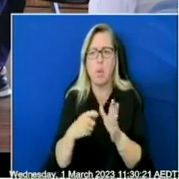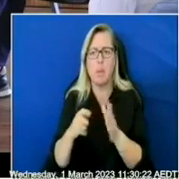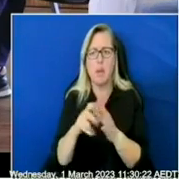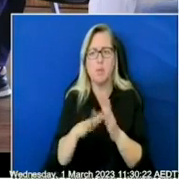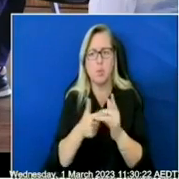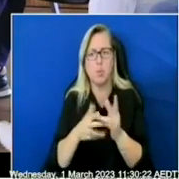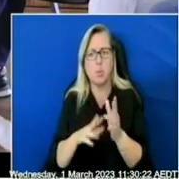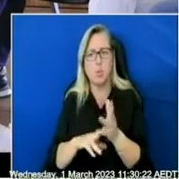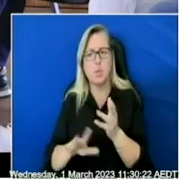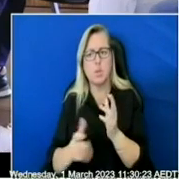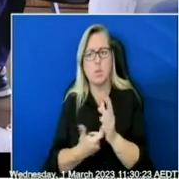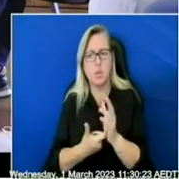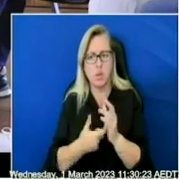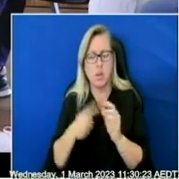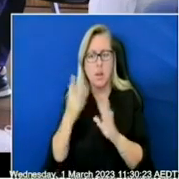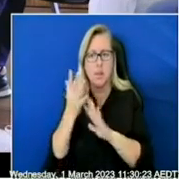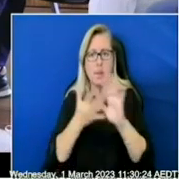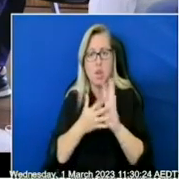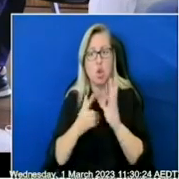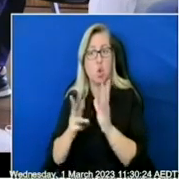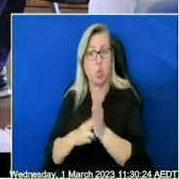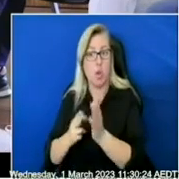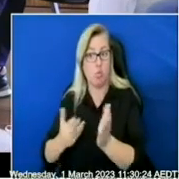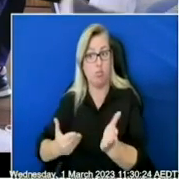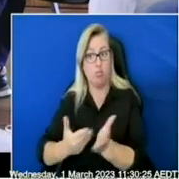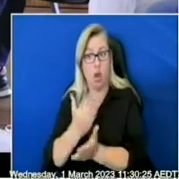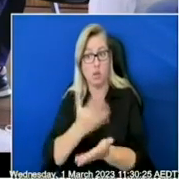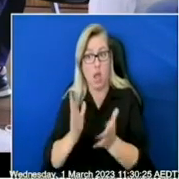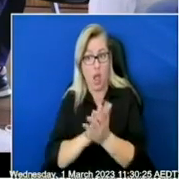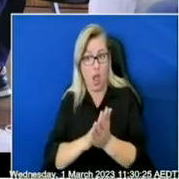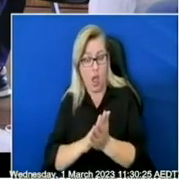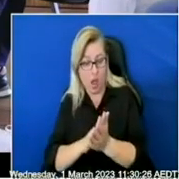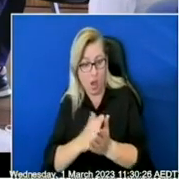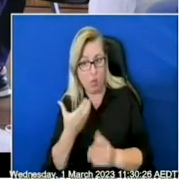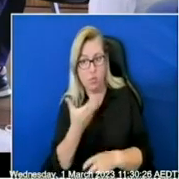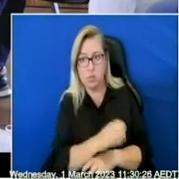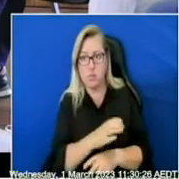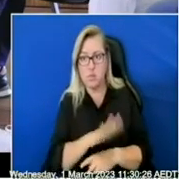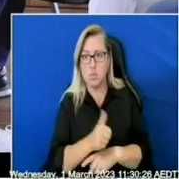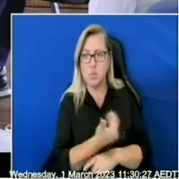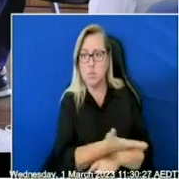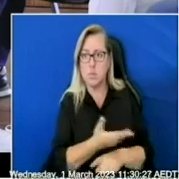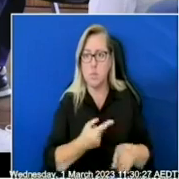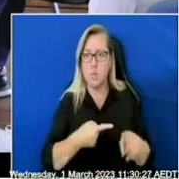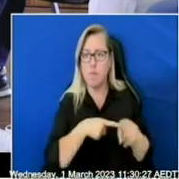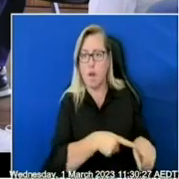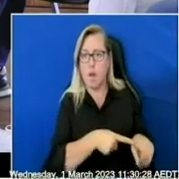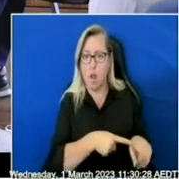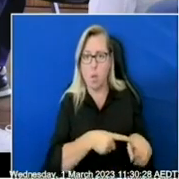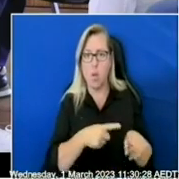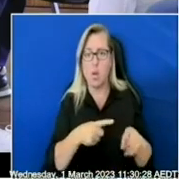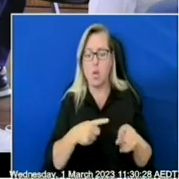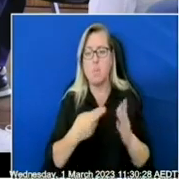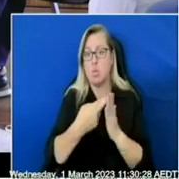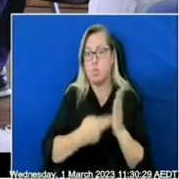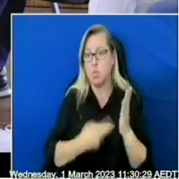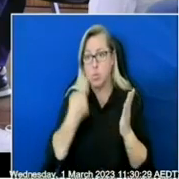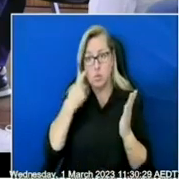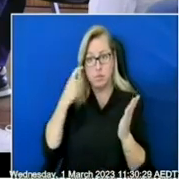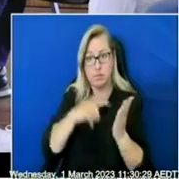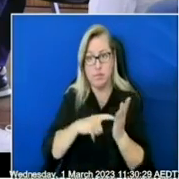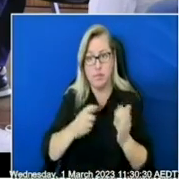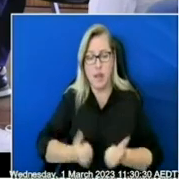are enforced, but there have been reports written which have acknowledged our work. So we are very much connected.